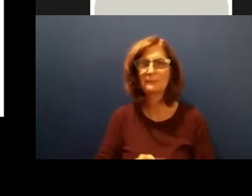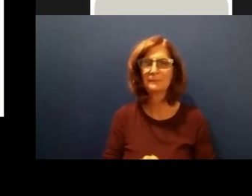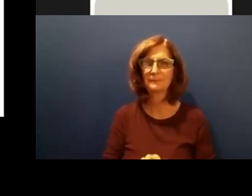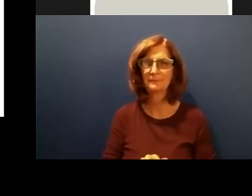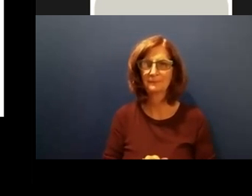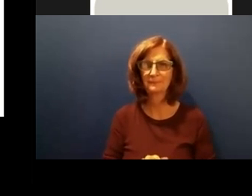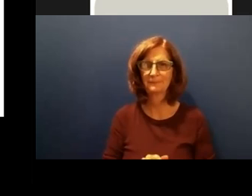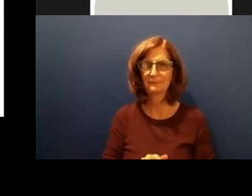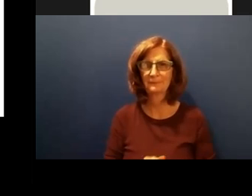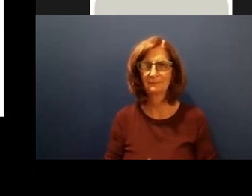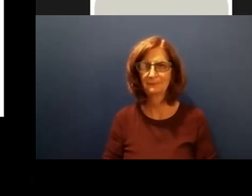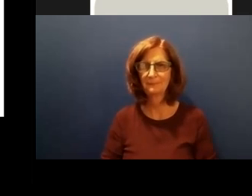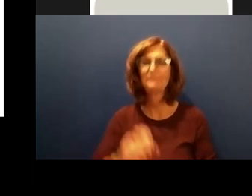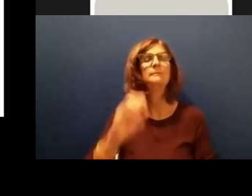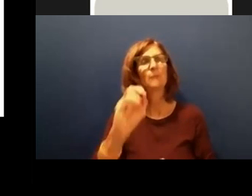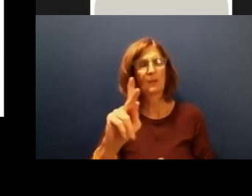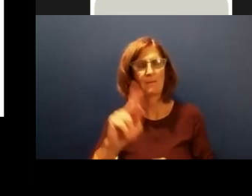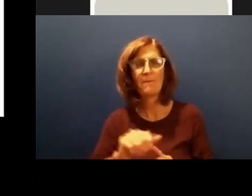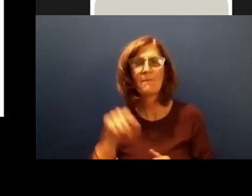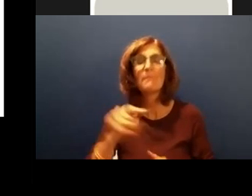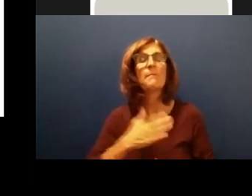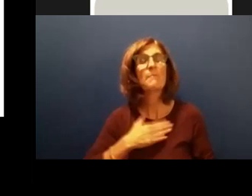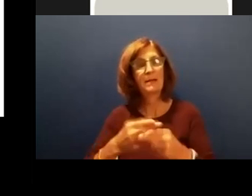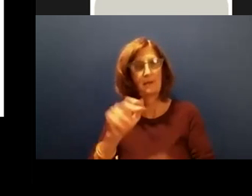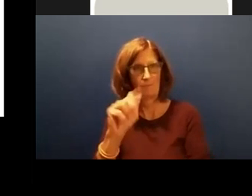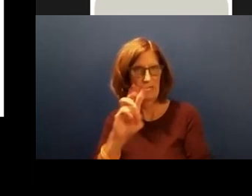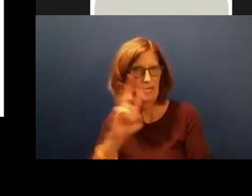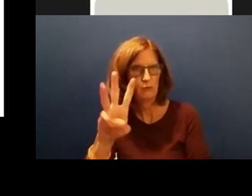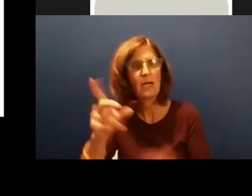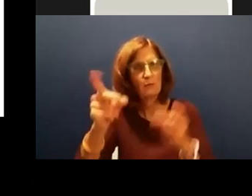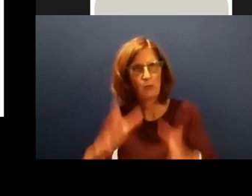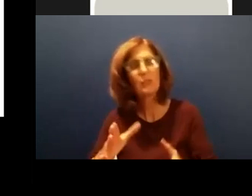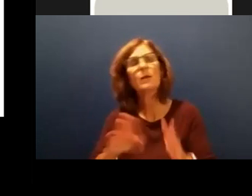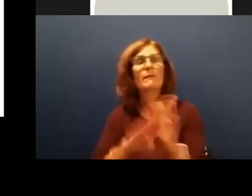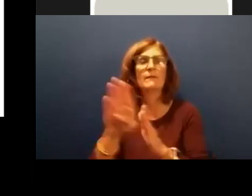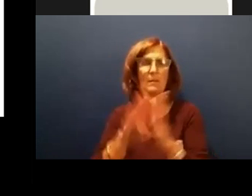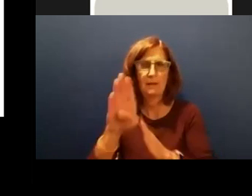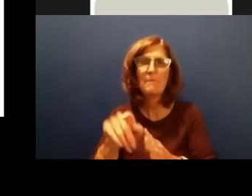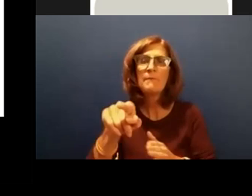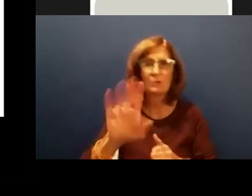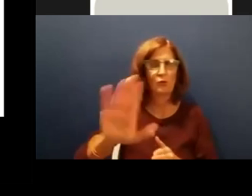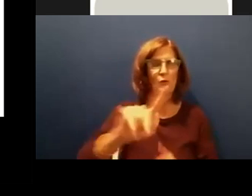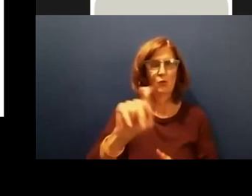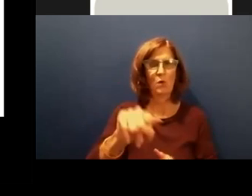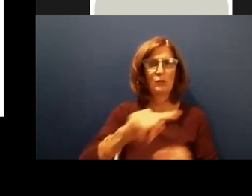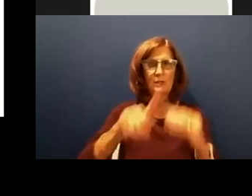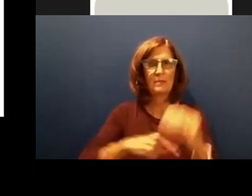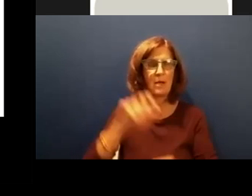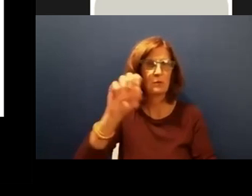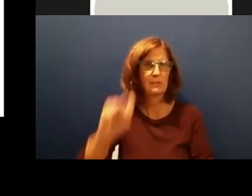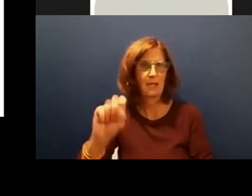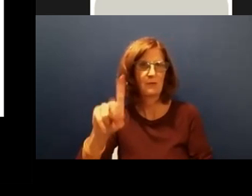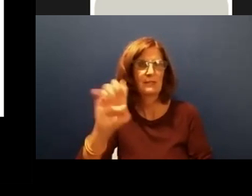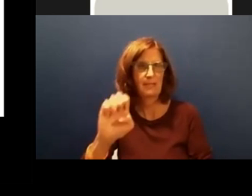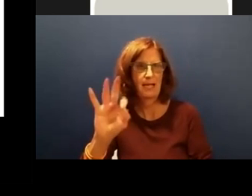Adelaide, thank you for unmuting me. As John said, my name is Andrew Donchez. I'm Director of Development. To address your question with the Southside Flats, the Southside Flats